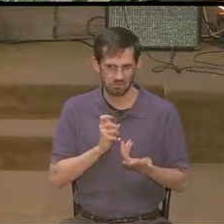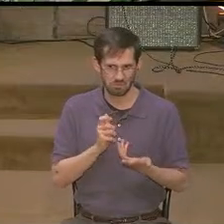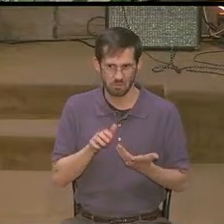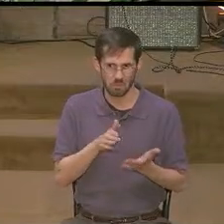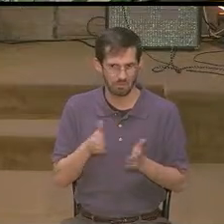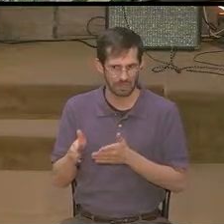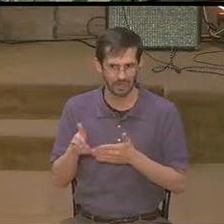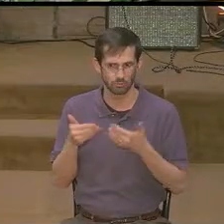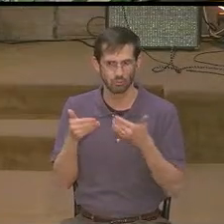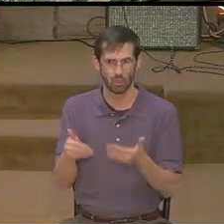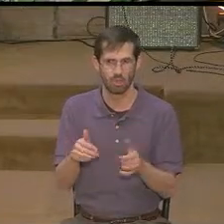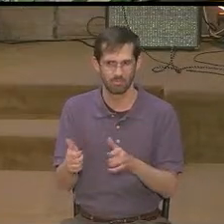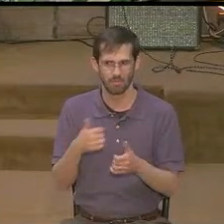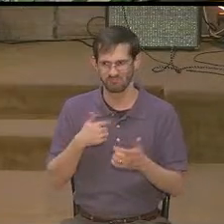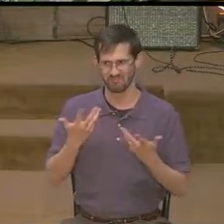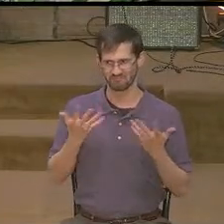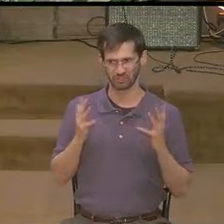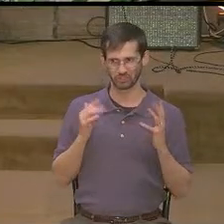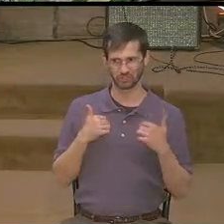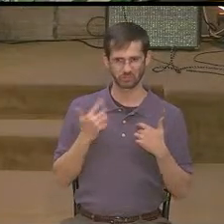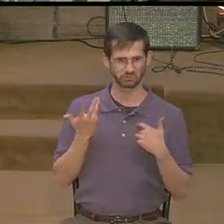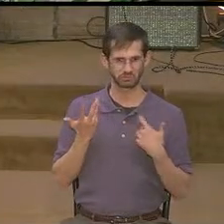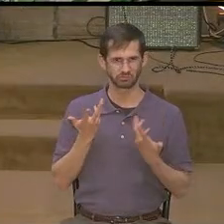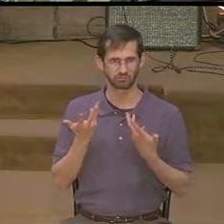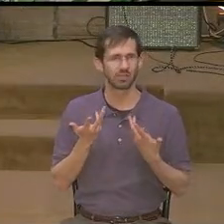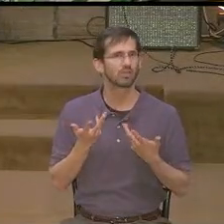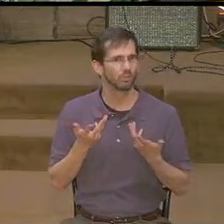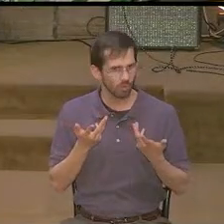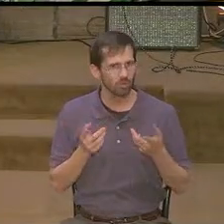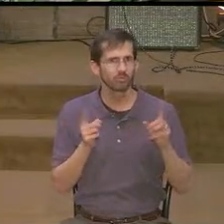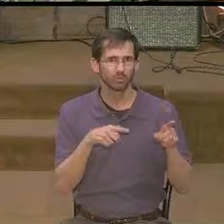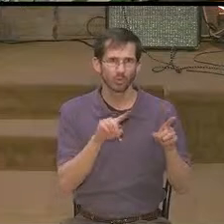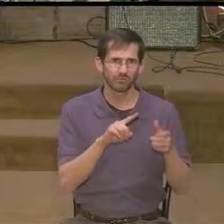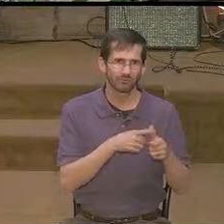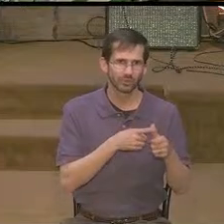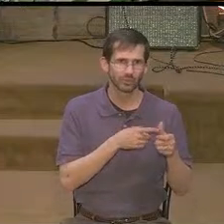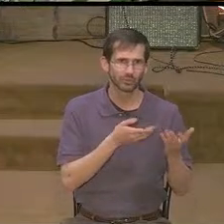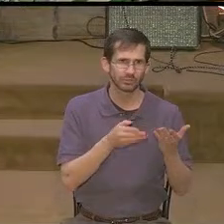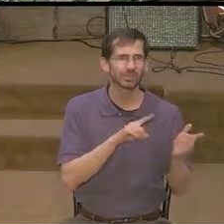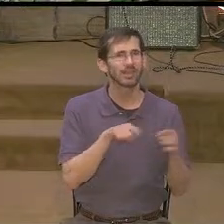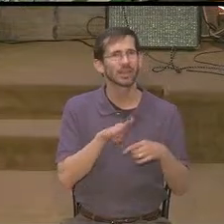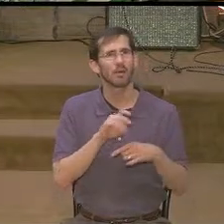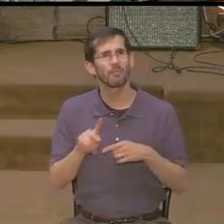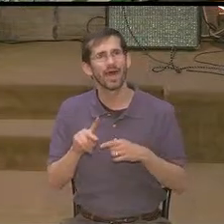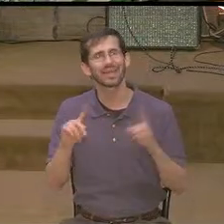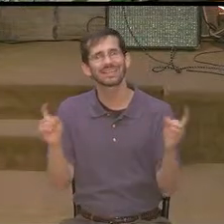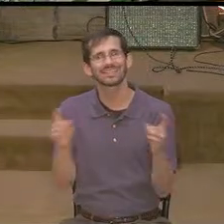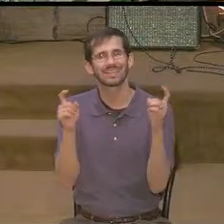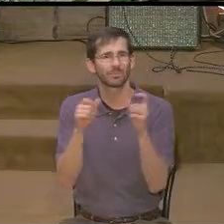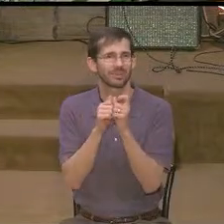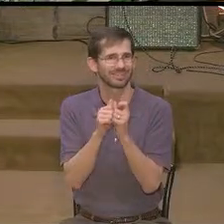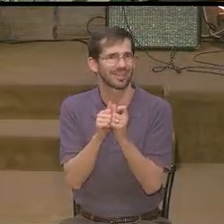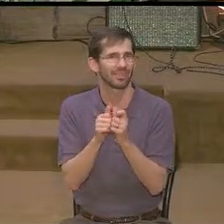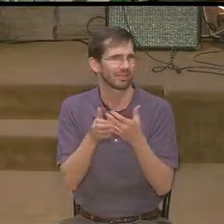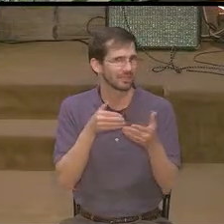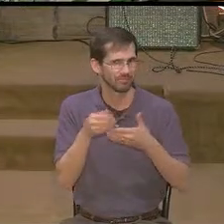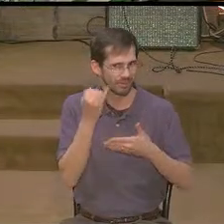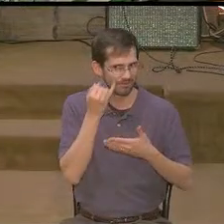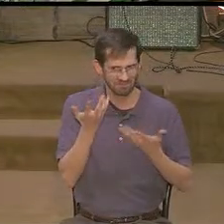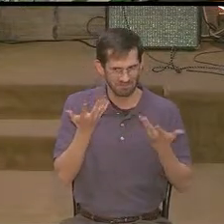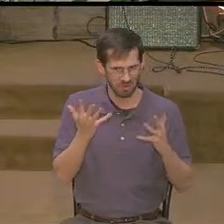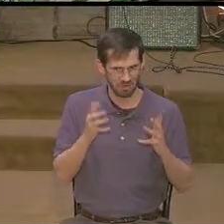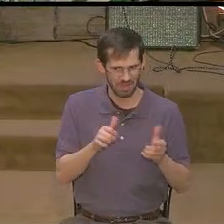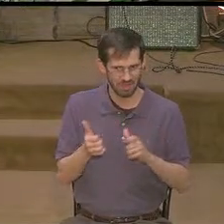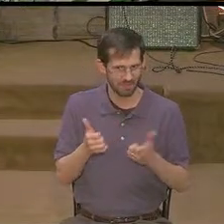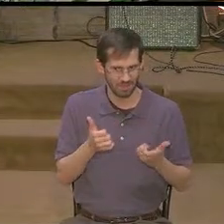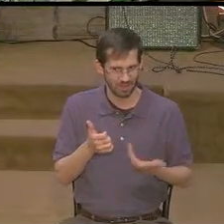to first service, come back. And let's rejoice together with the body of Christ. Say amen. Let's rejoice together. Come